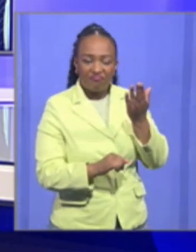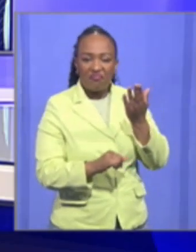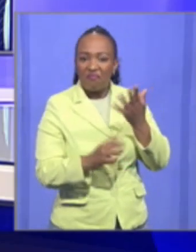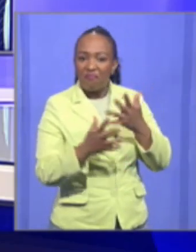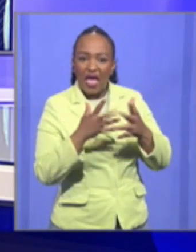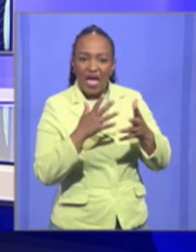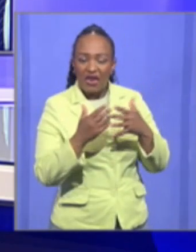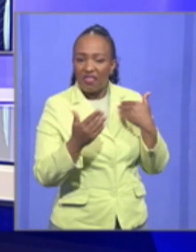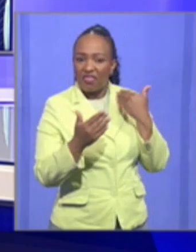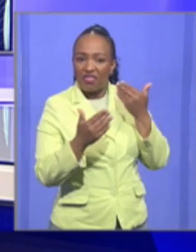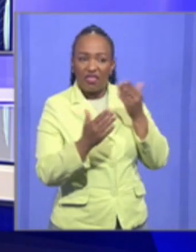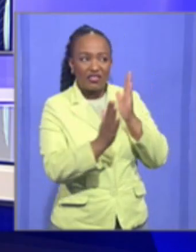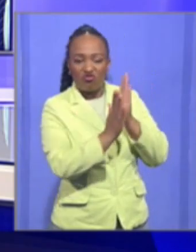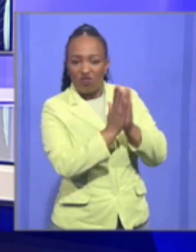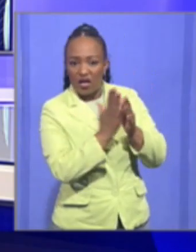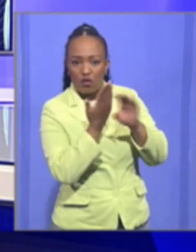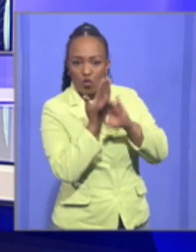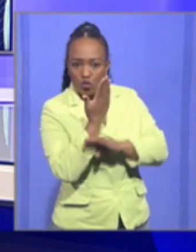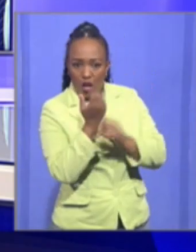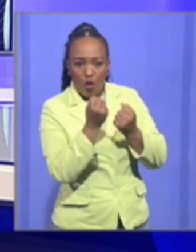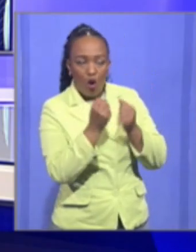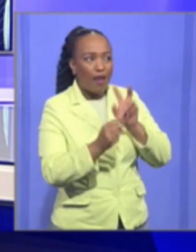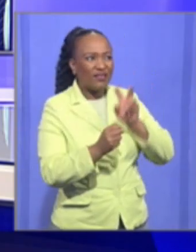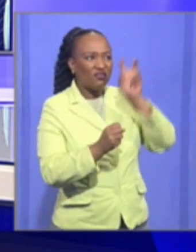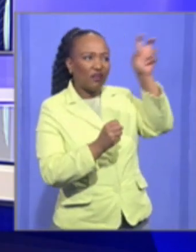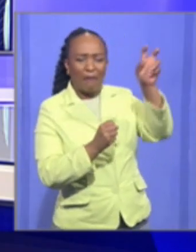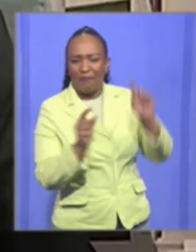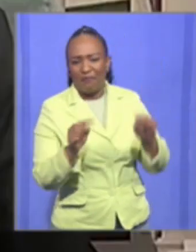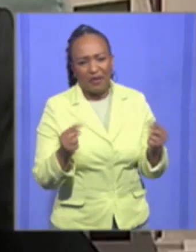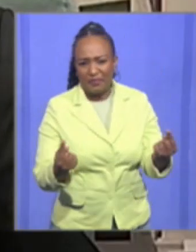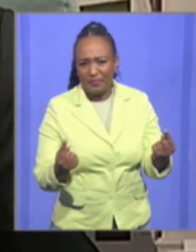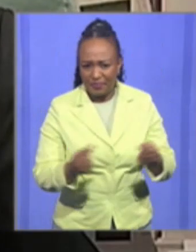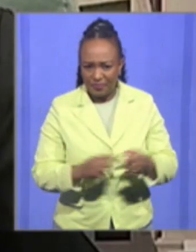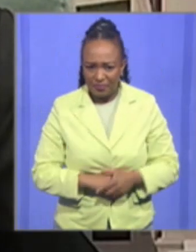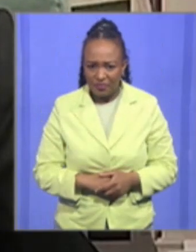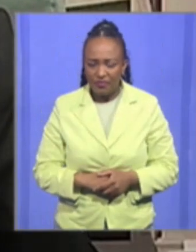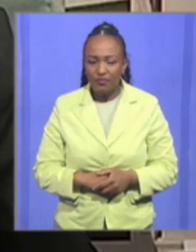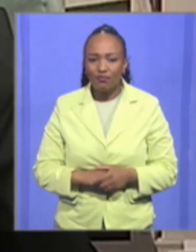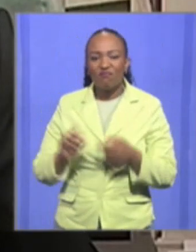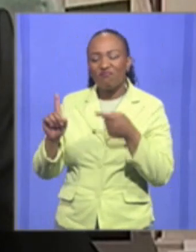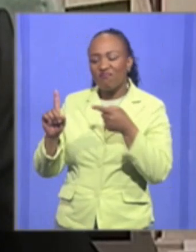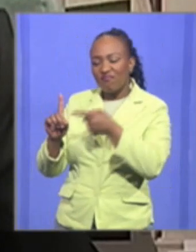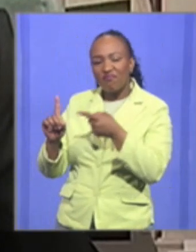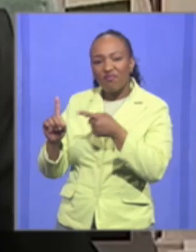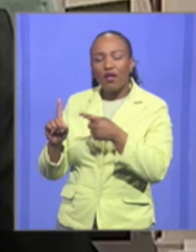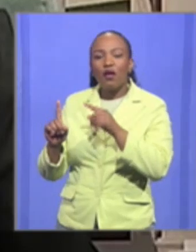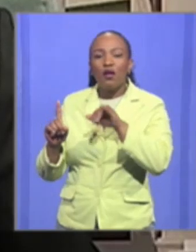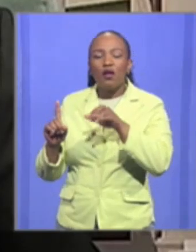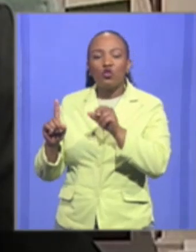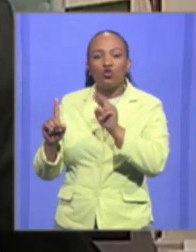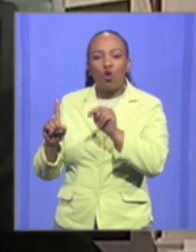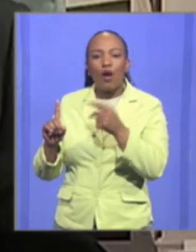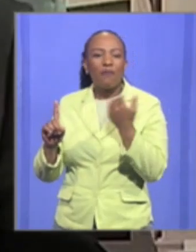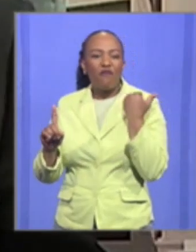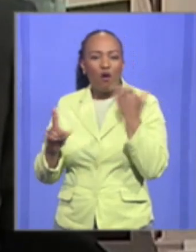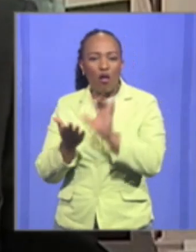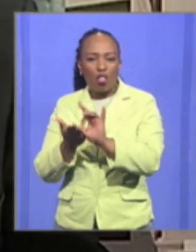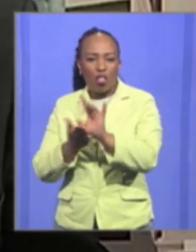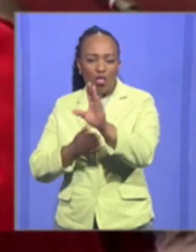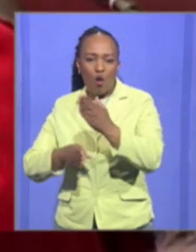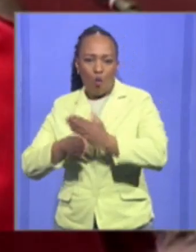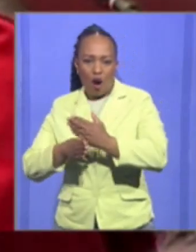wa išwa thwi kgorongtsheko ya molaotheo. Moahlodi yo a rakilwego mošomong o ile a laela